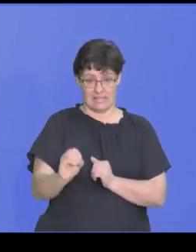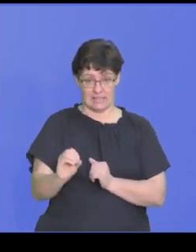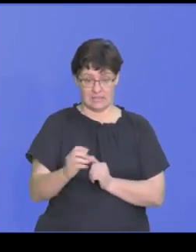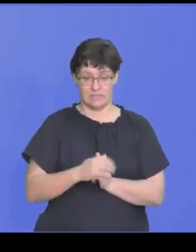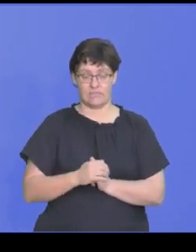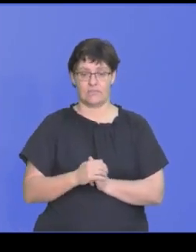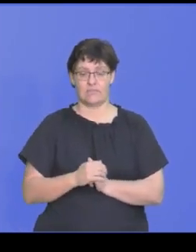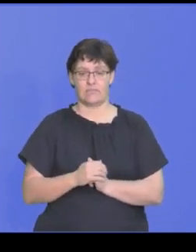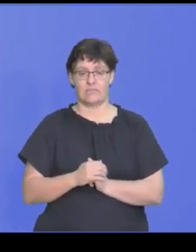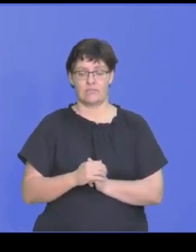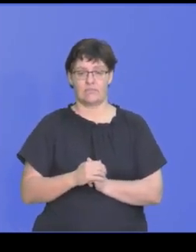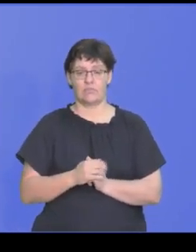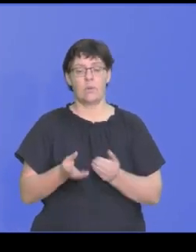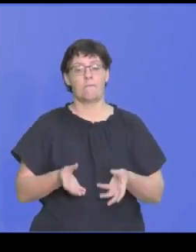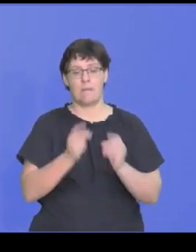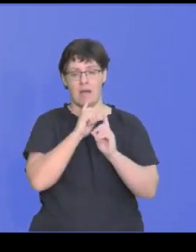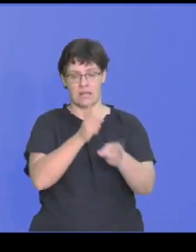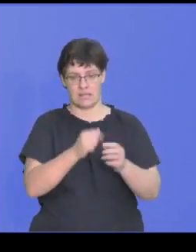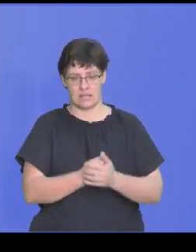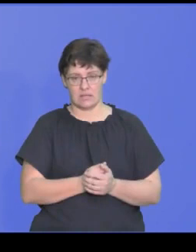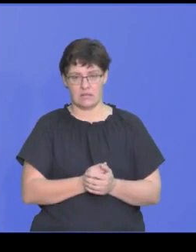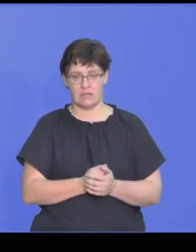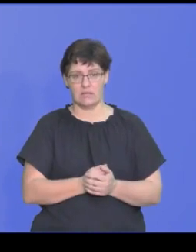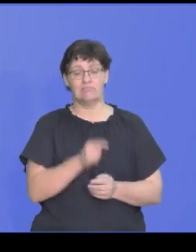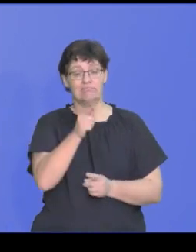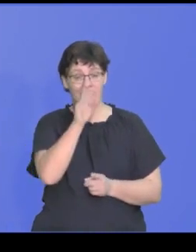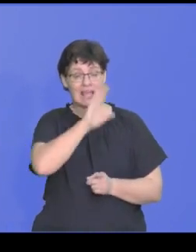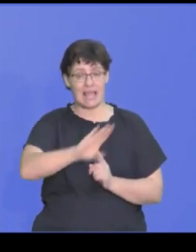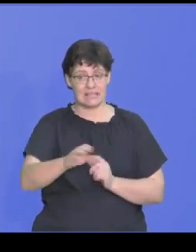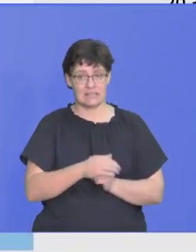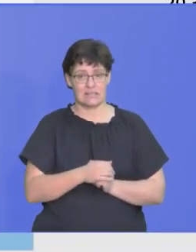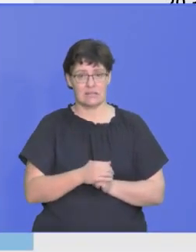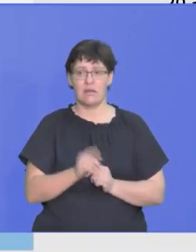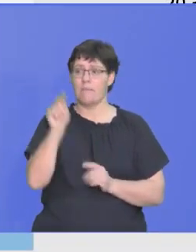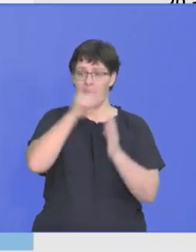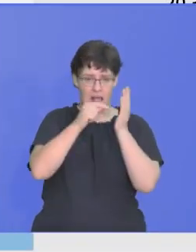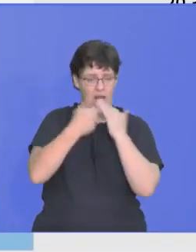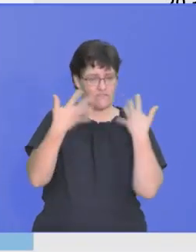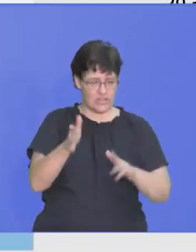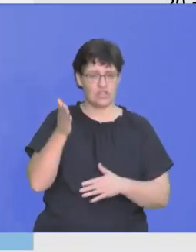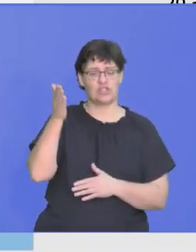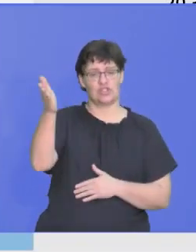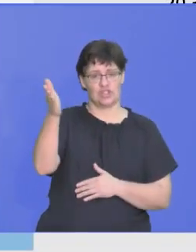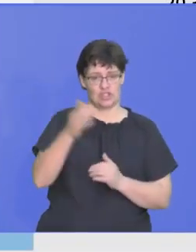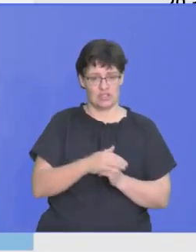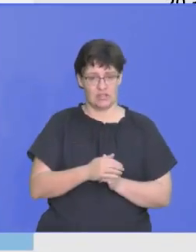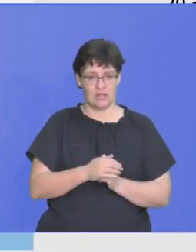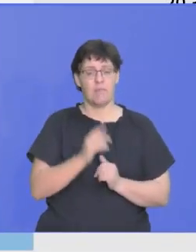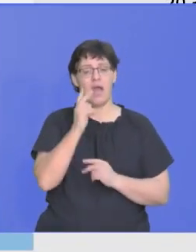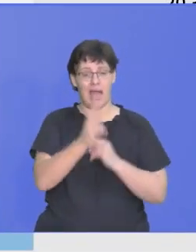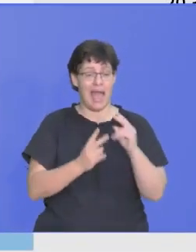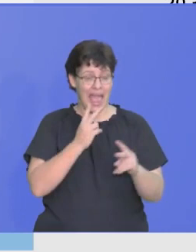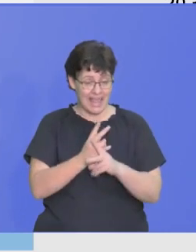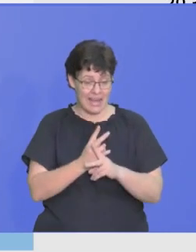104.38% to get my answer. Now in this particular case, on my calculator, I'm actually going